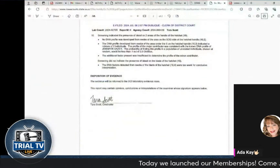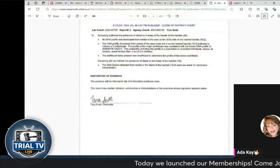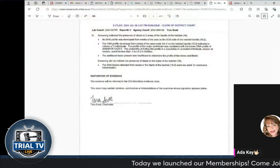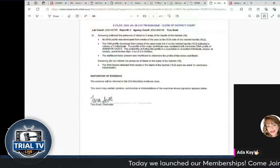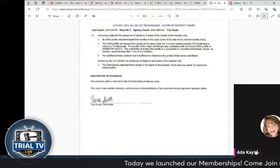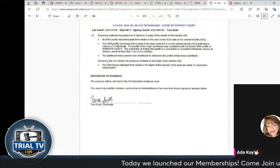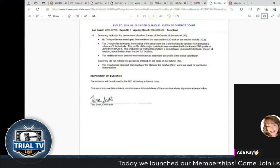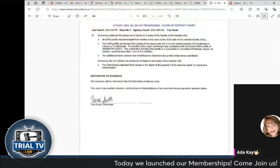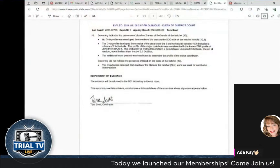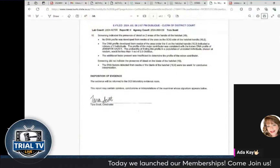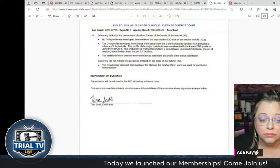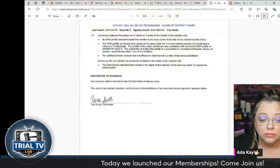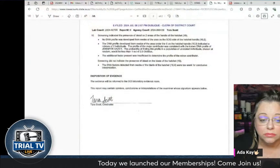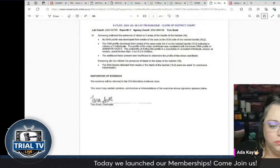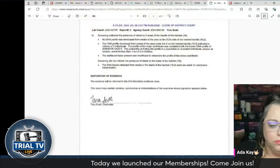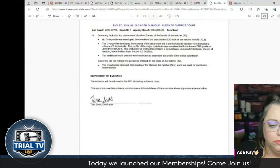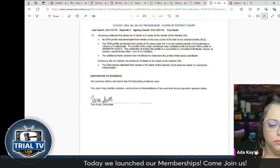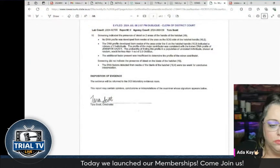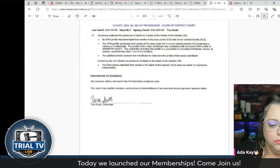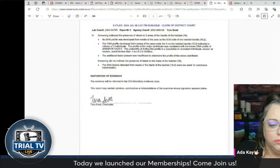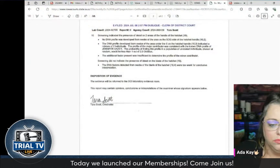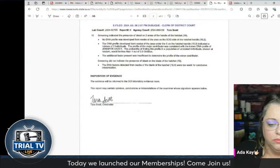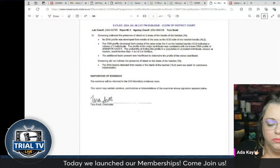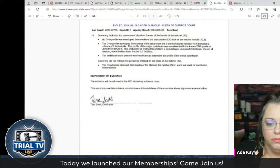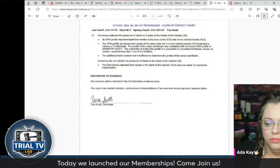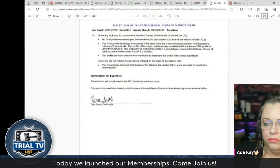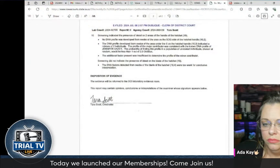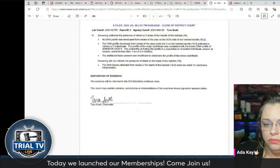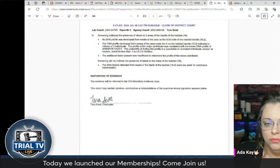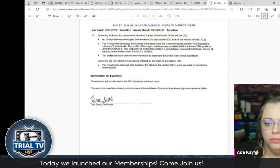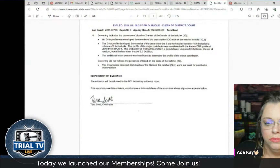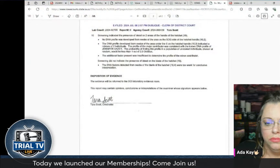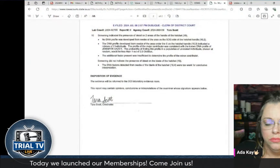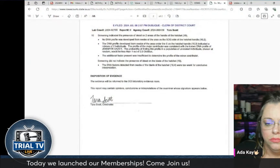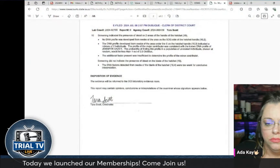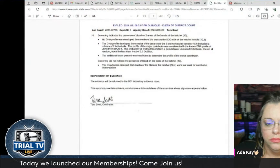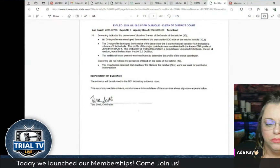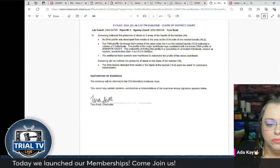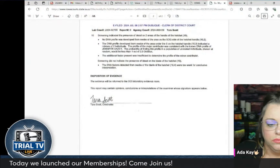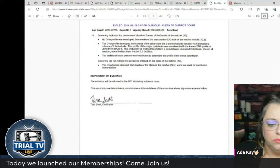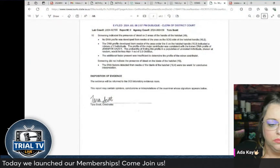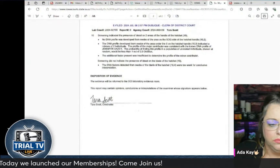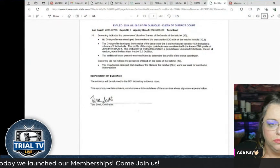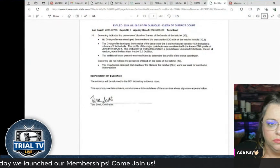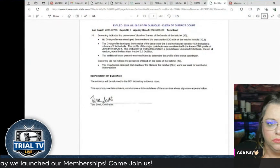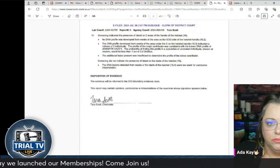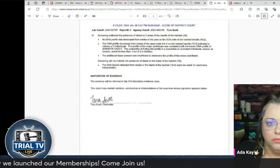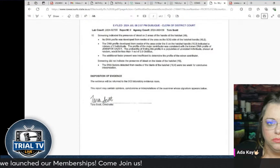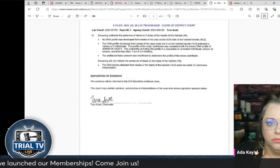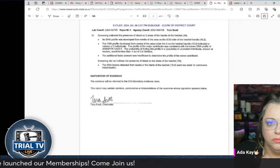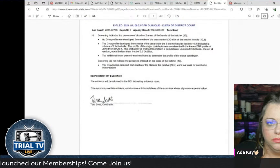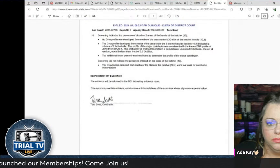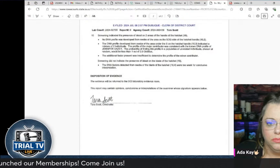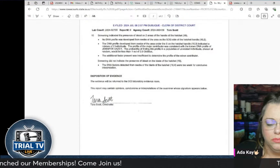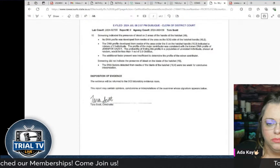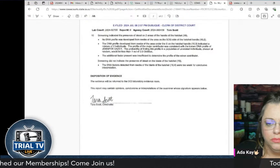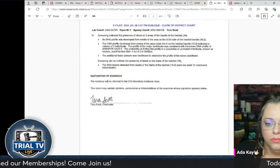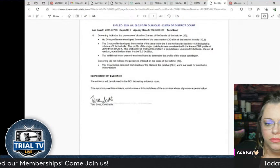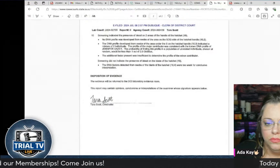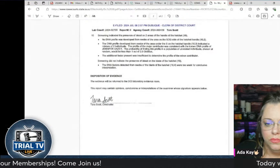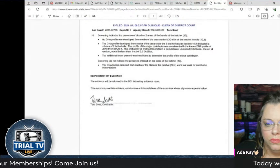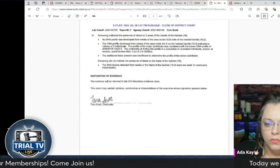does that indicate with regards to the likelihood that the hatchet was washed or cleaned or